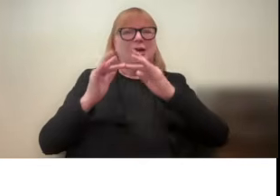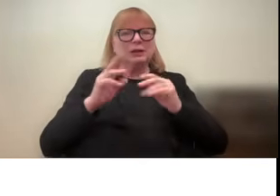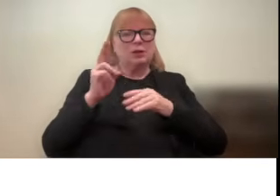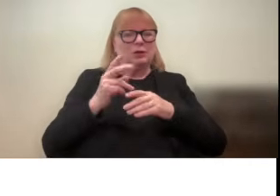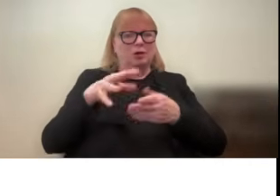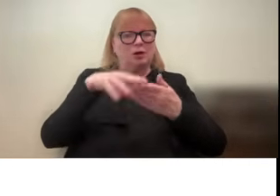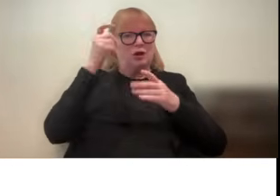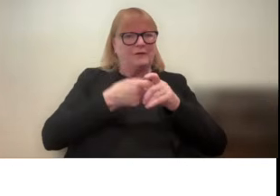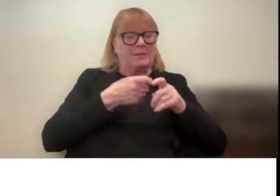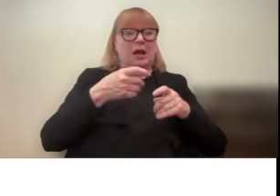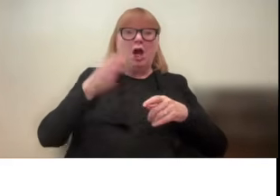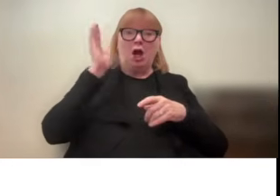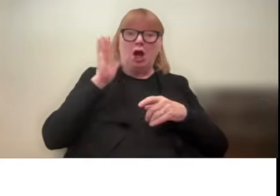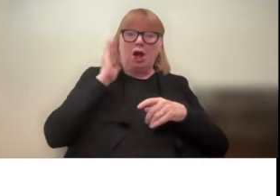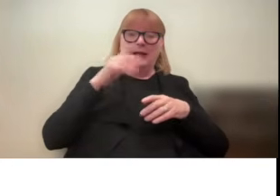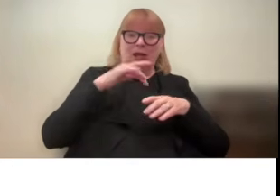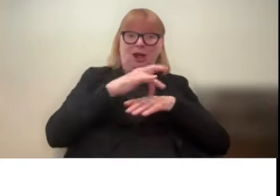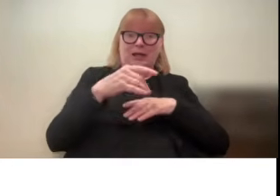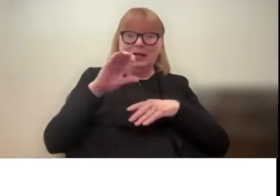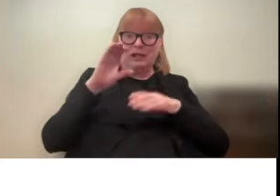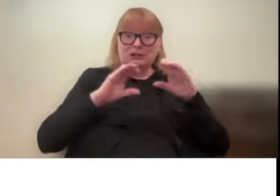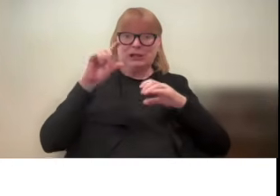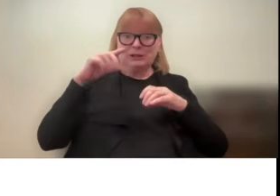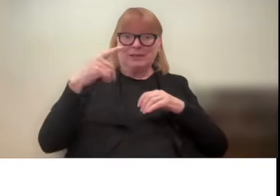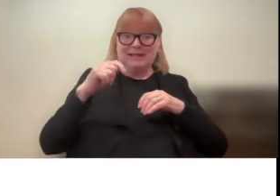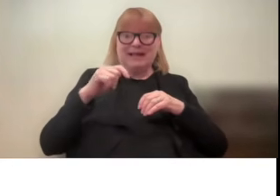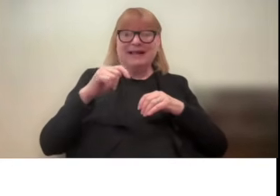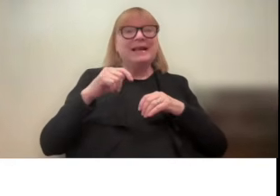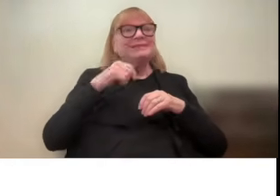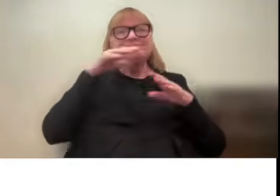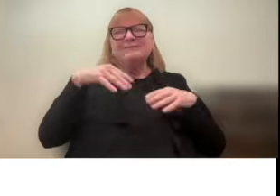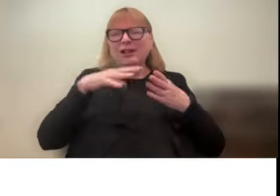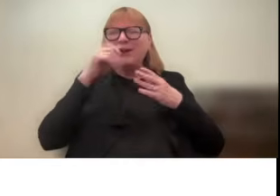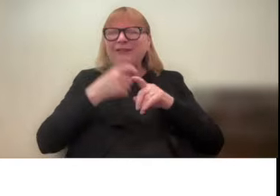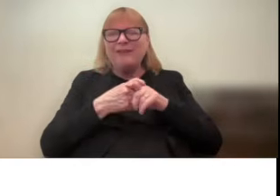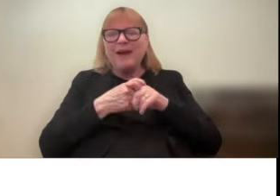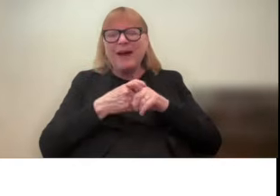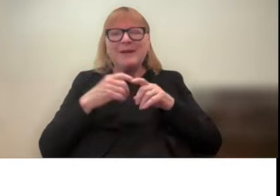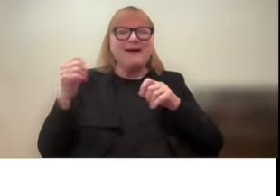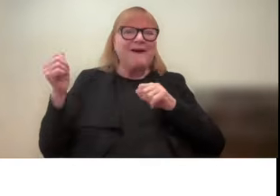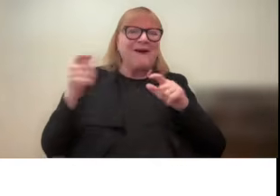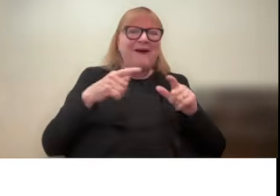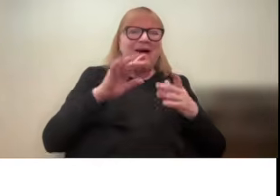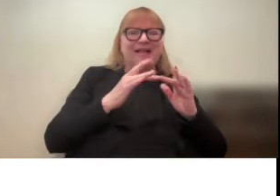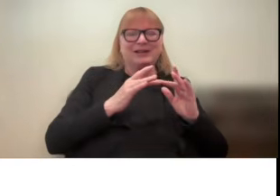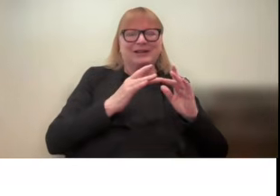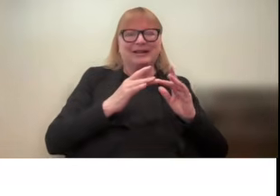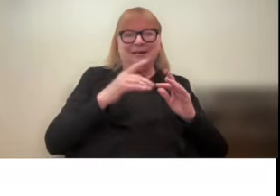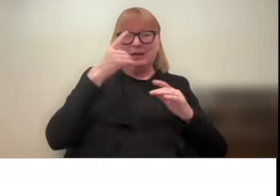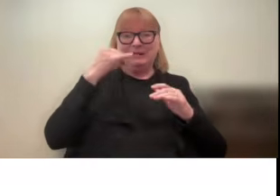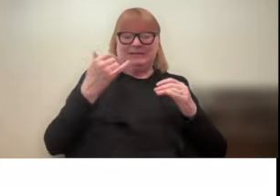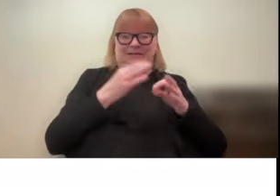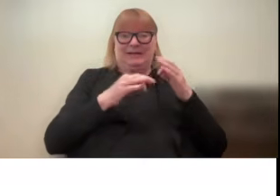fun fact, in the early days of ChatGPT, it hadn't quite learned yet from the entirety of the internet. So instead,